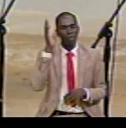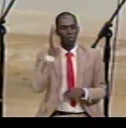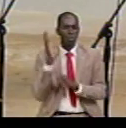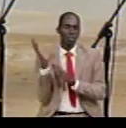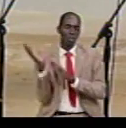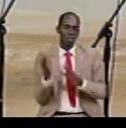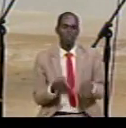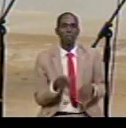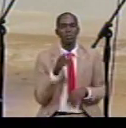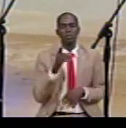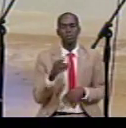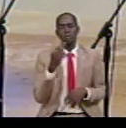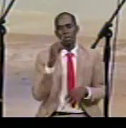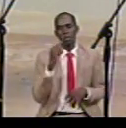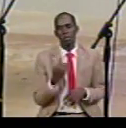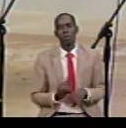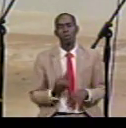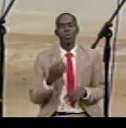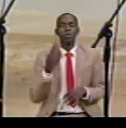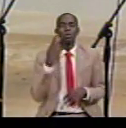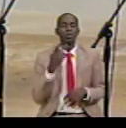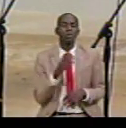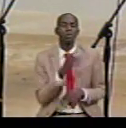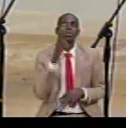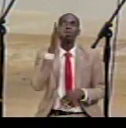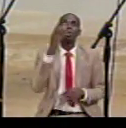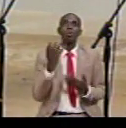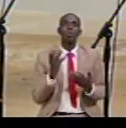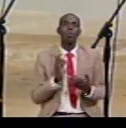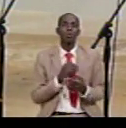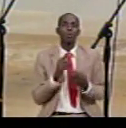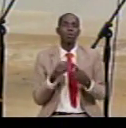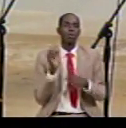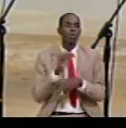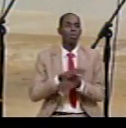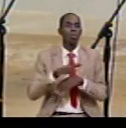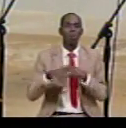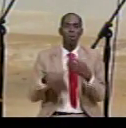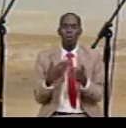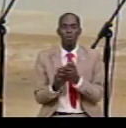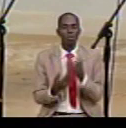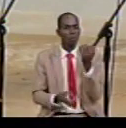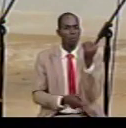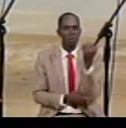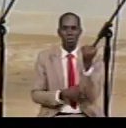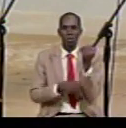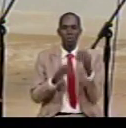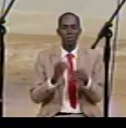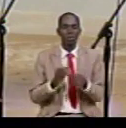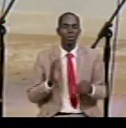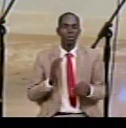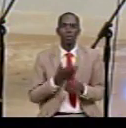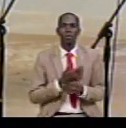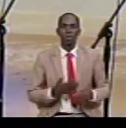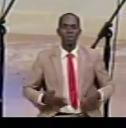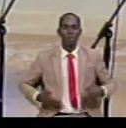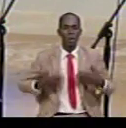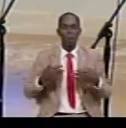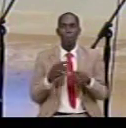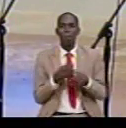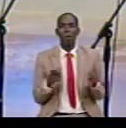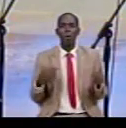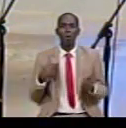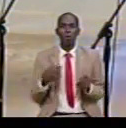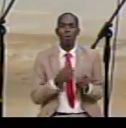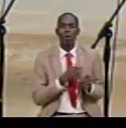saints to overcome temptation like Christ. He did not rush into temptation with a light heart, but with a sober mind. If we handle